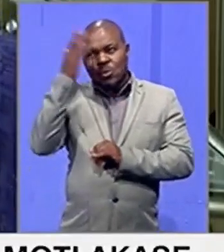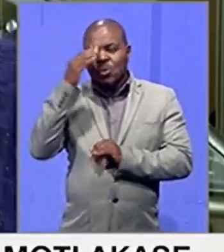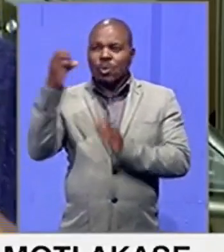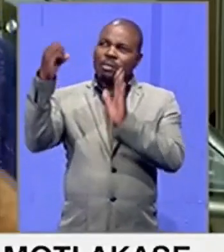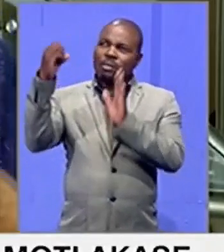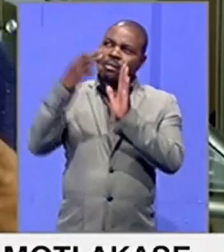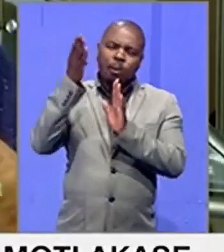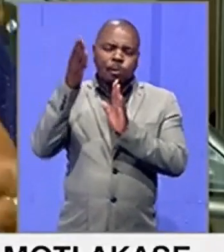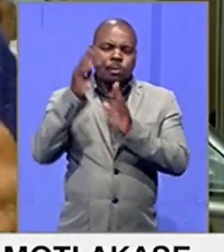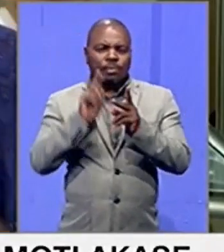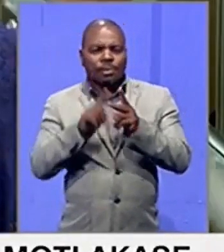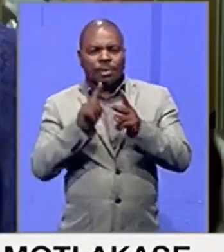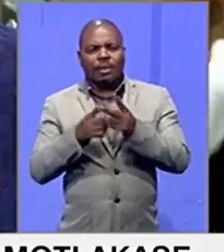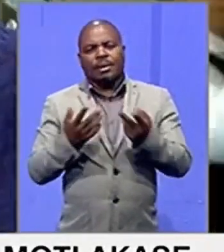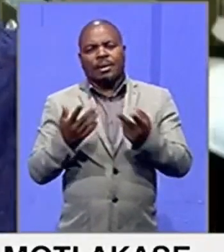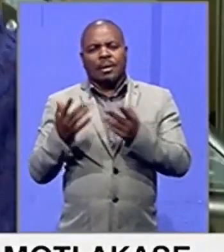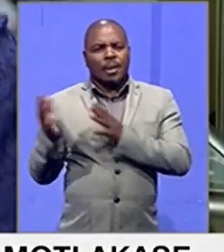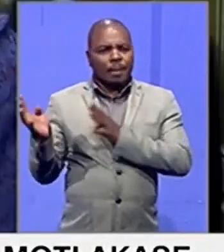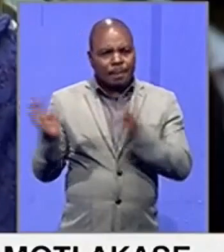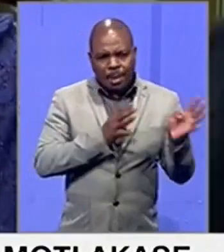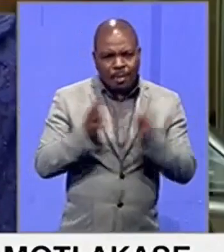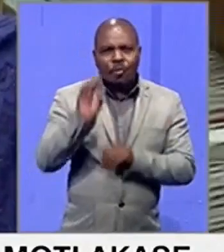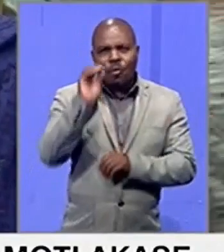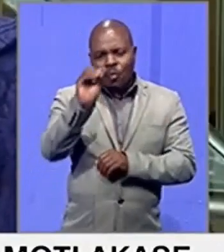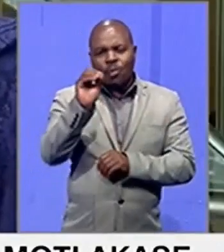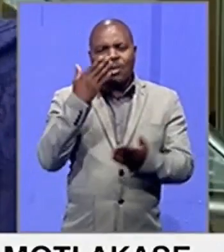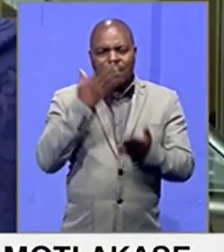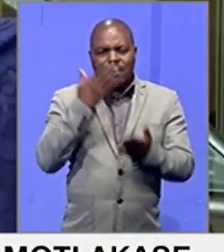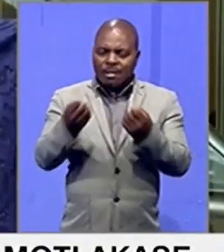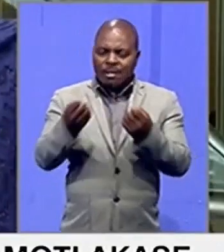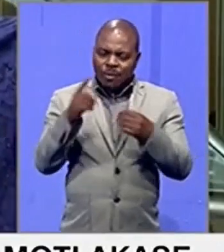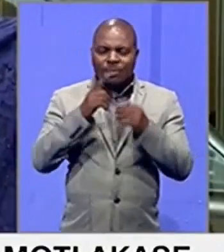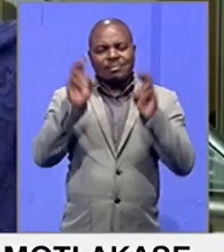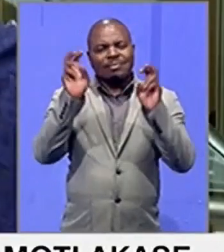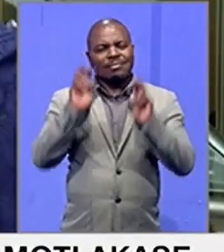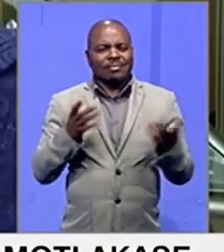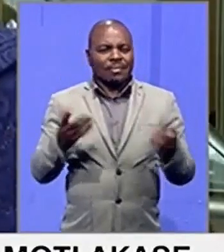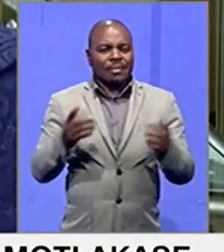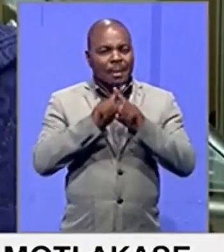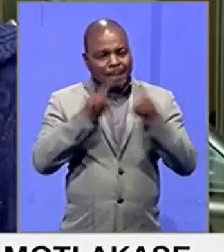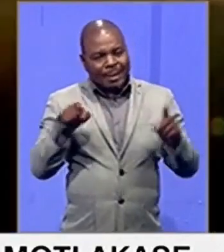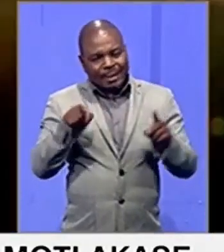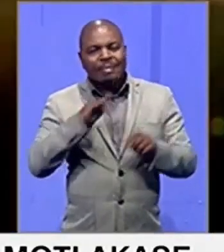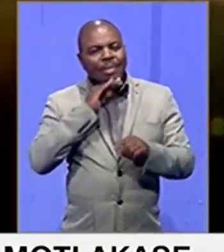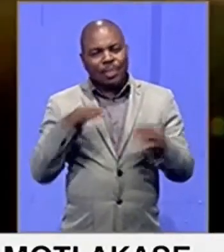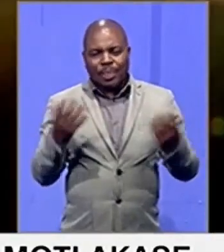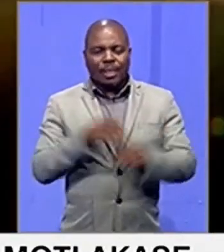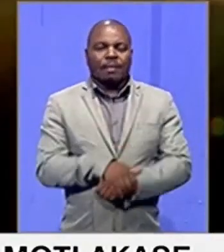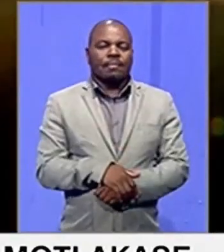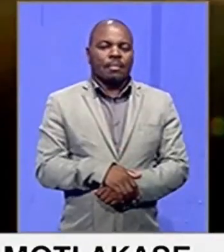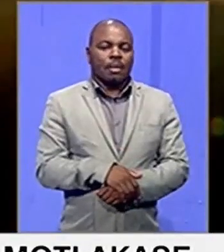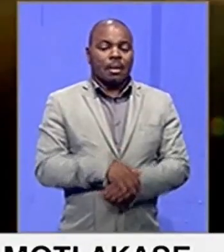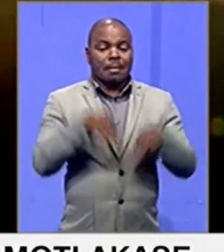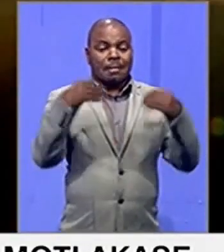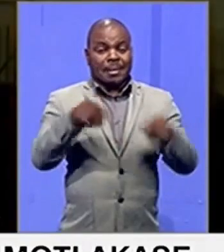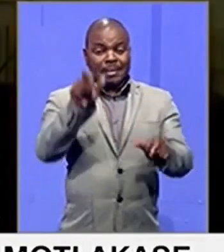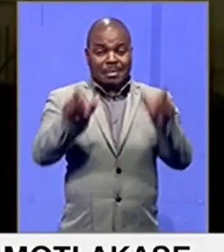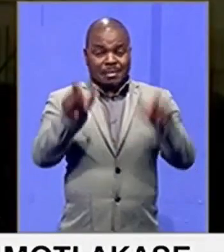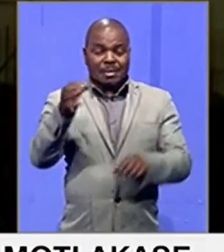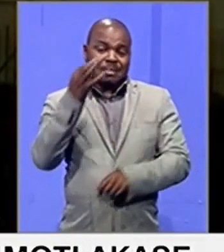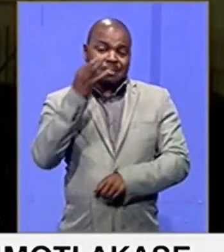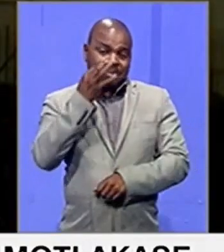na le pheho e re fang motlakase mme ga go lekane. Bahwebi ba re ha o ka mo Afrika